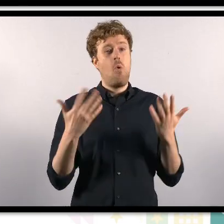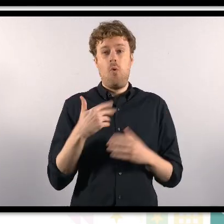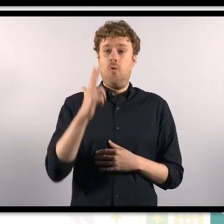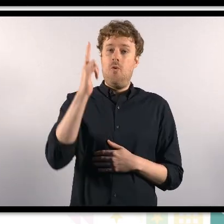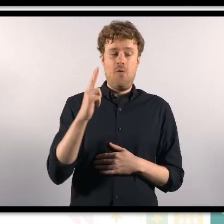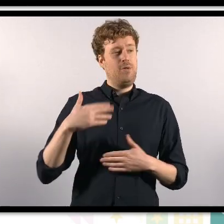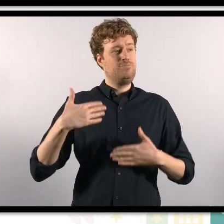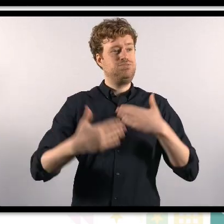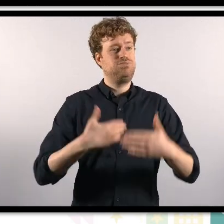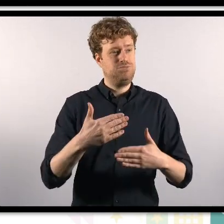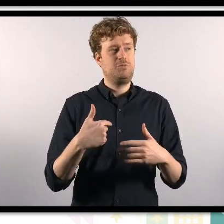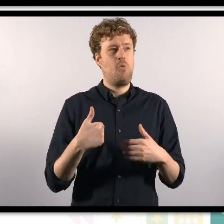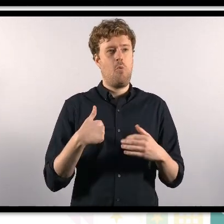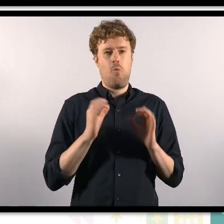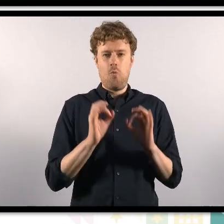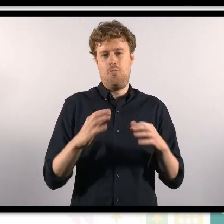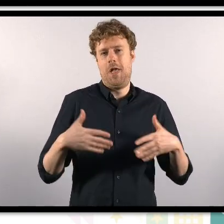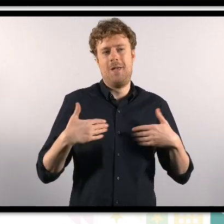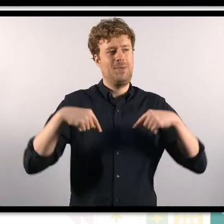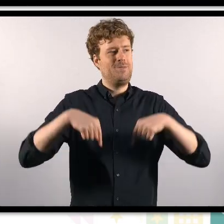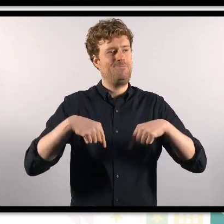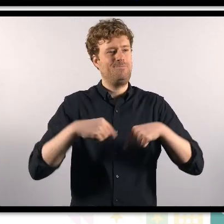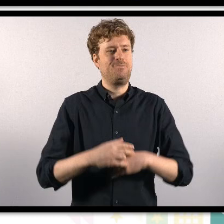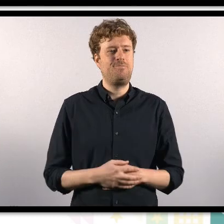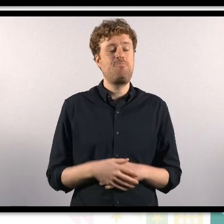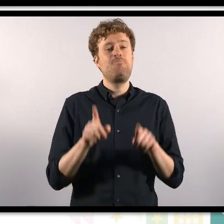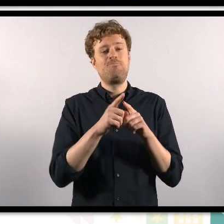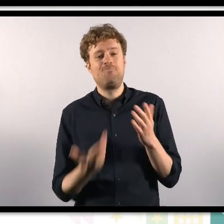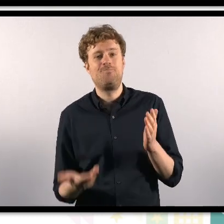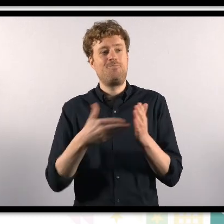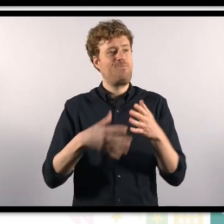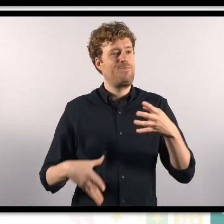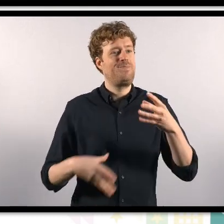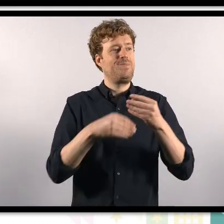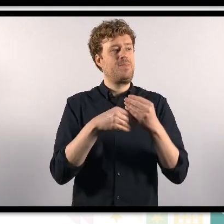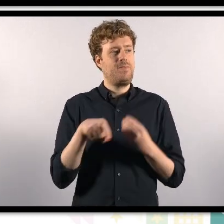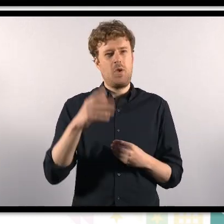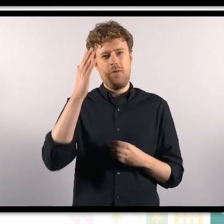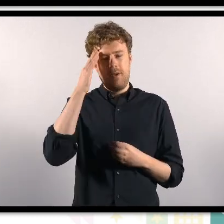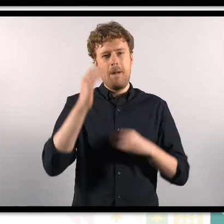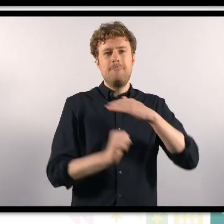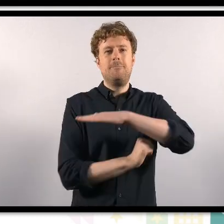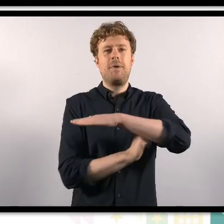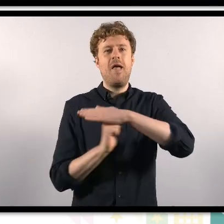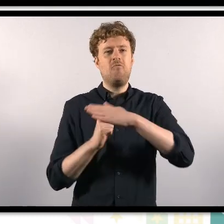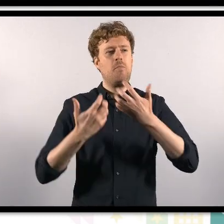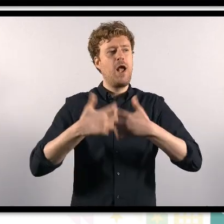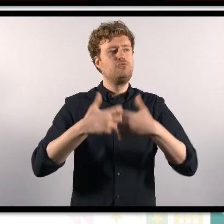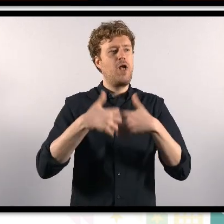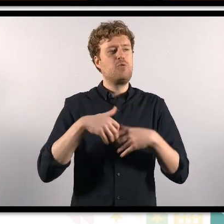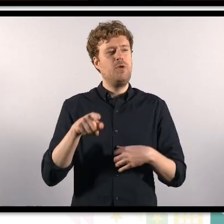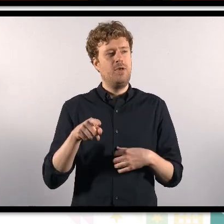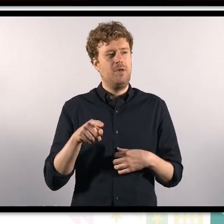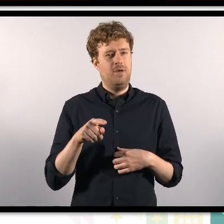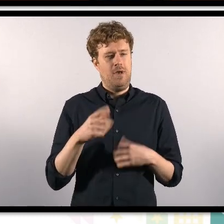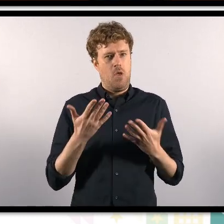world. A lot of CNCF projects power platform engineering teams and products out there. And one thing that we noticed was